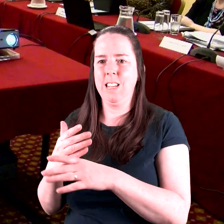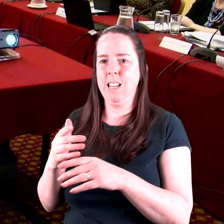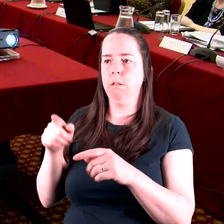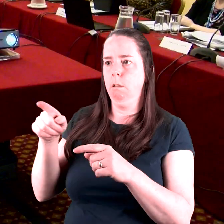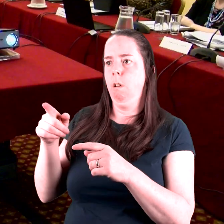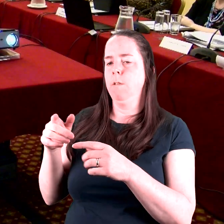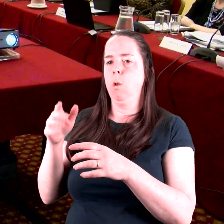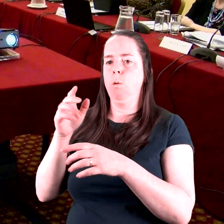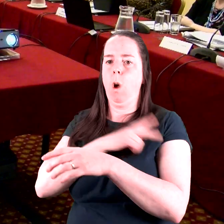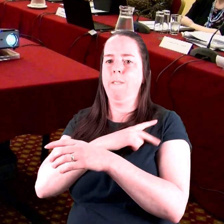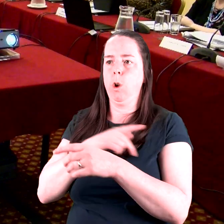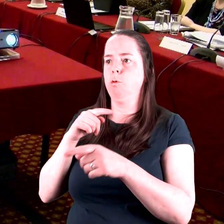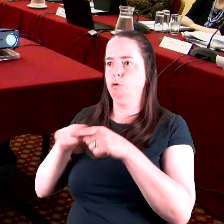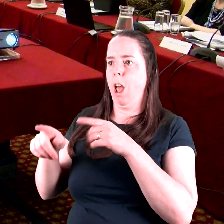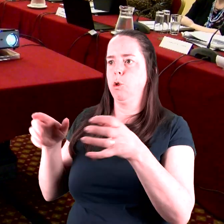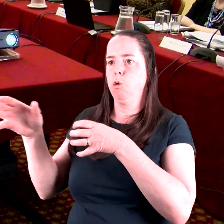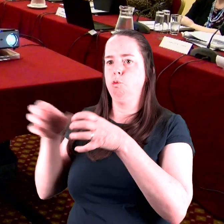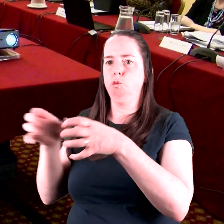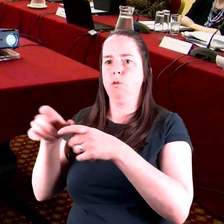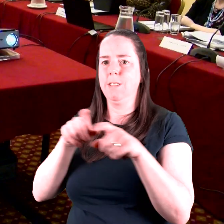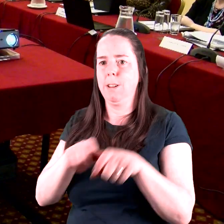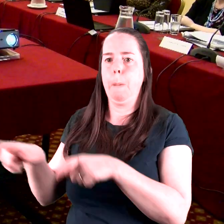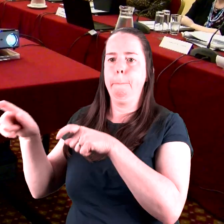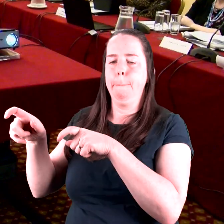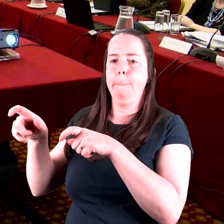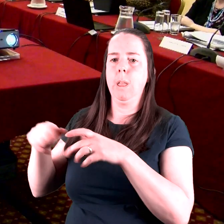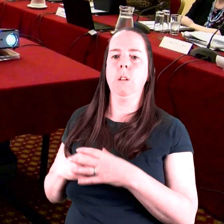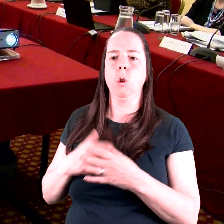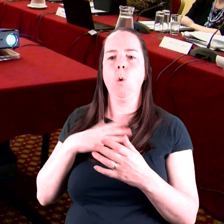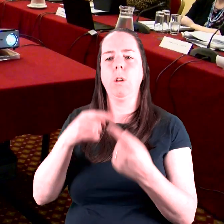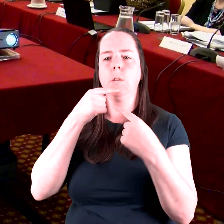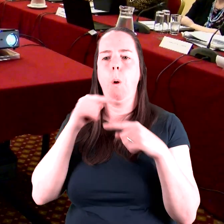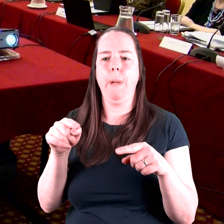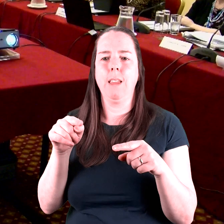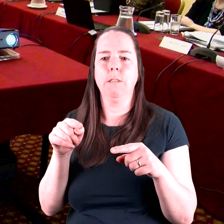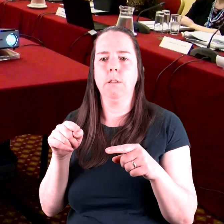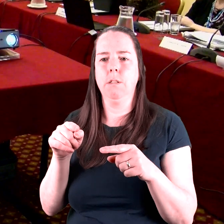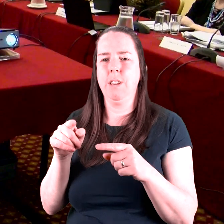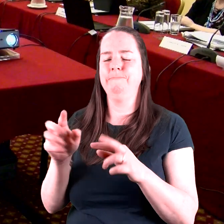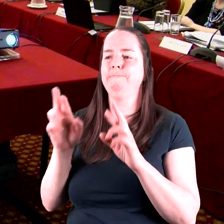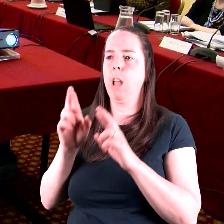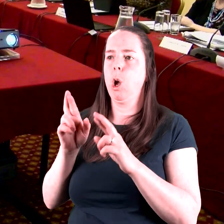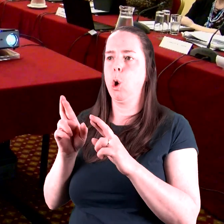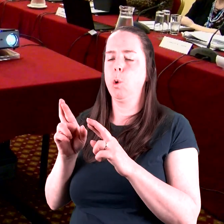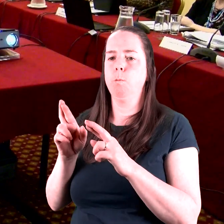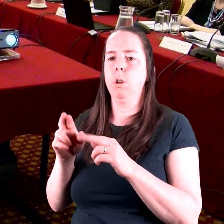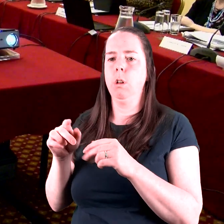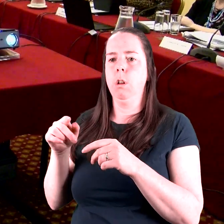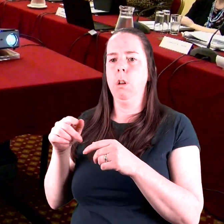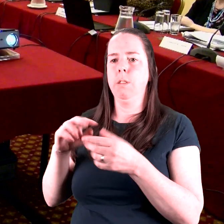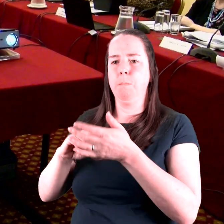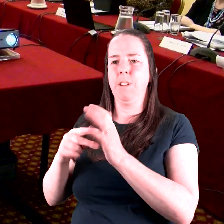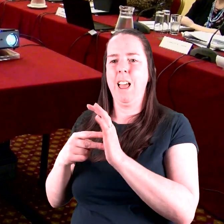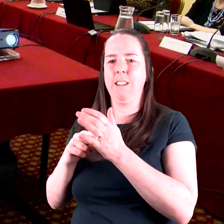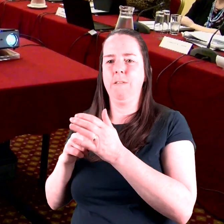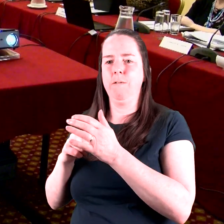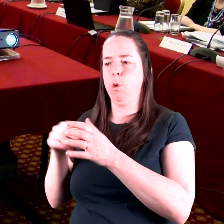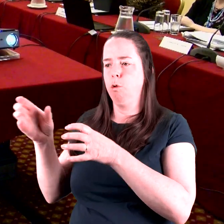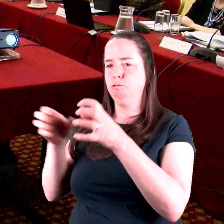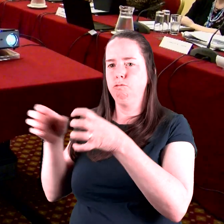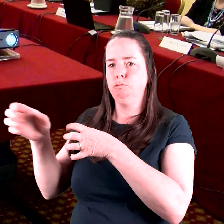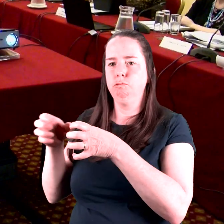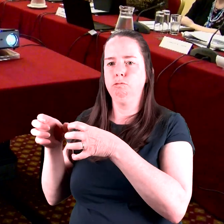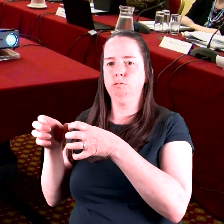attrition, actually, of the workforce that we're trying to retain. So I just wanted to comment on the fact that I hope that the